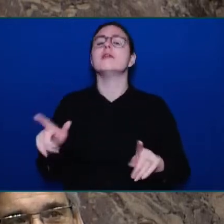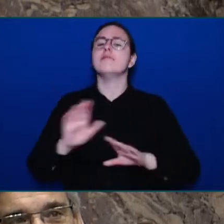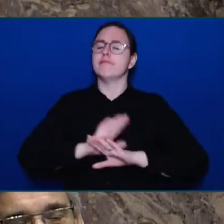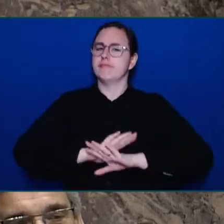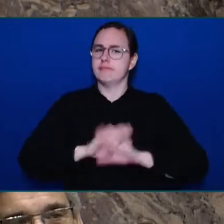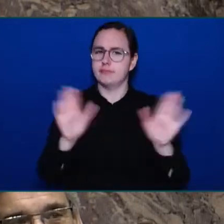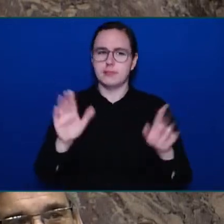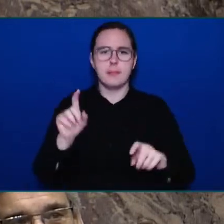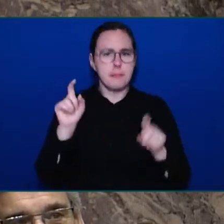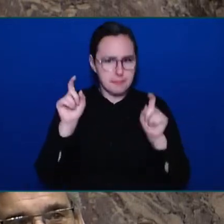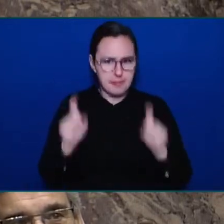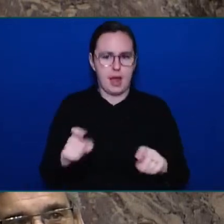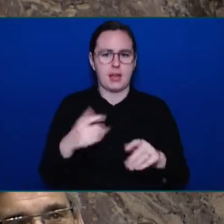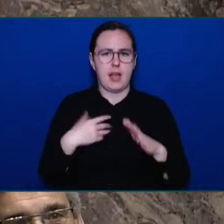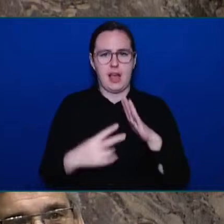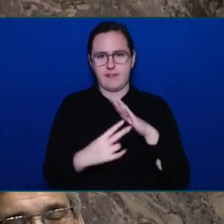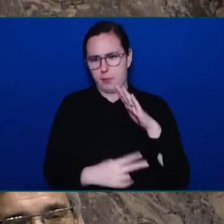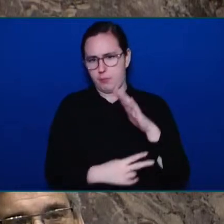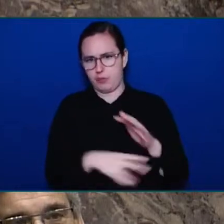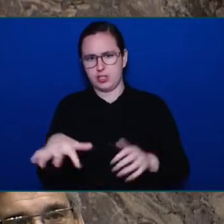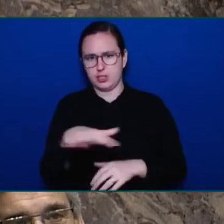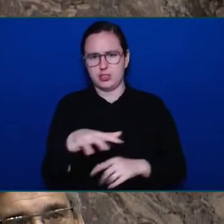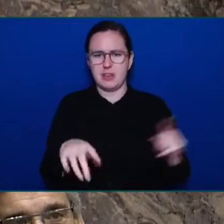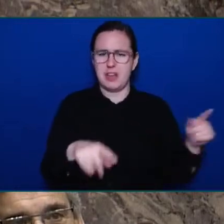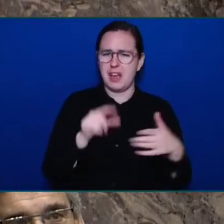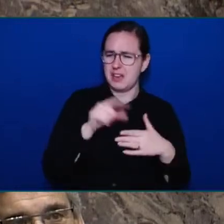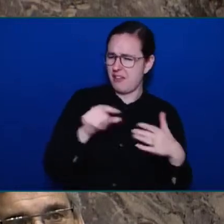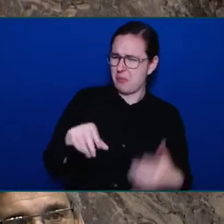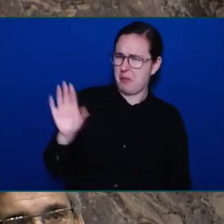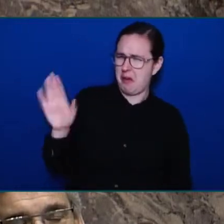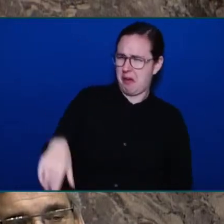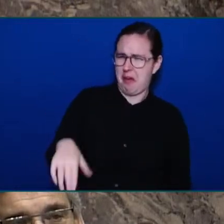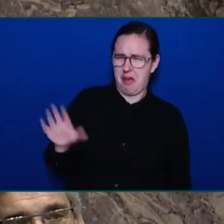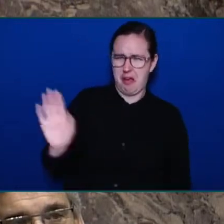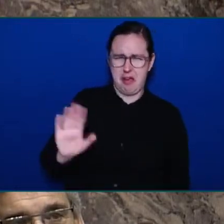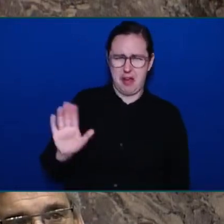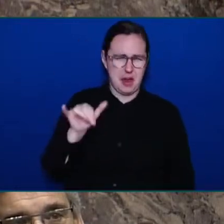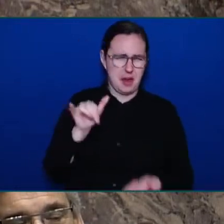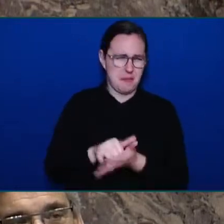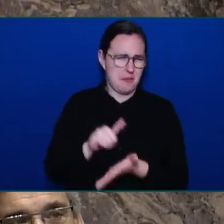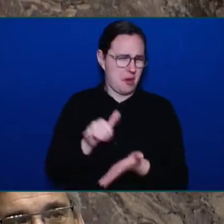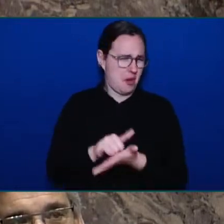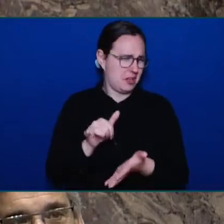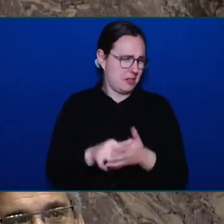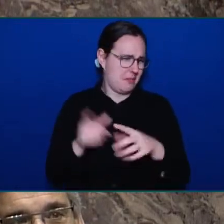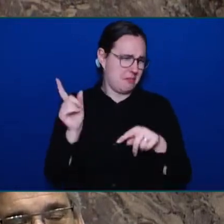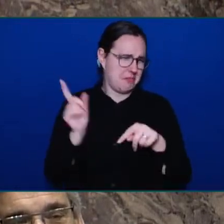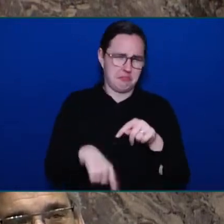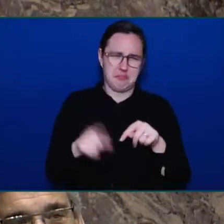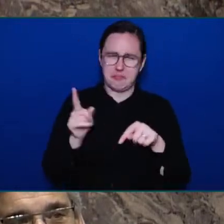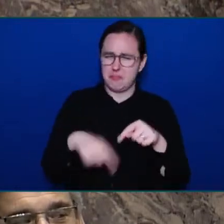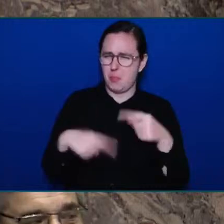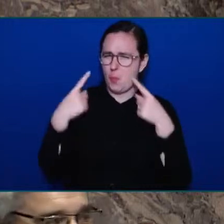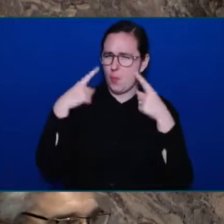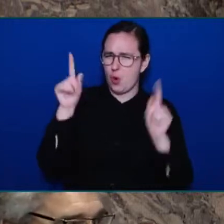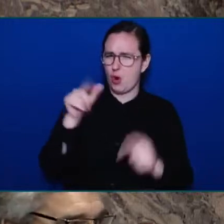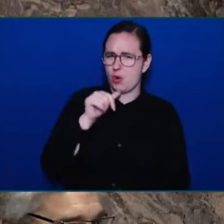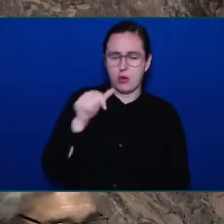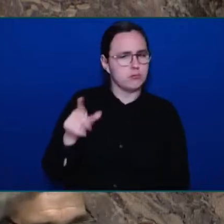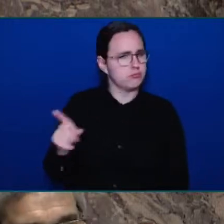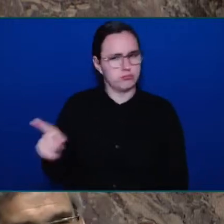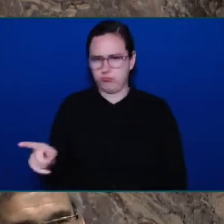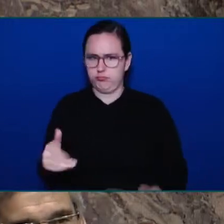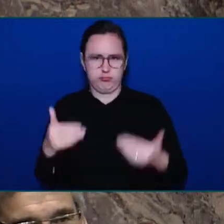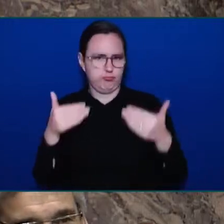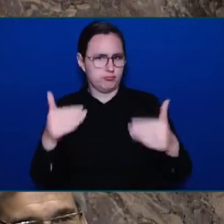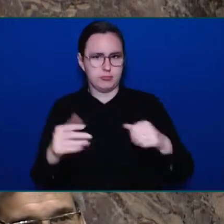he opened the bridge in 1968 and sold it to the government of BC 10 years later. Rudy Johnson's bridge is still a